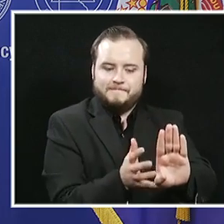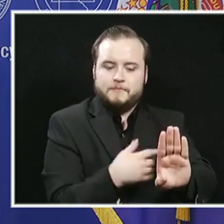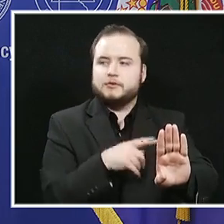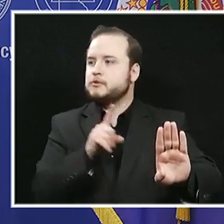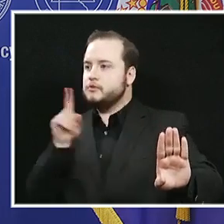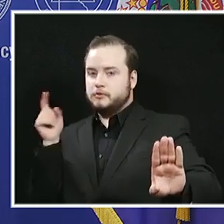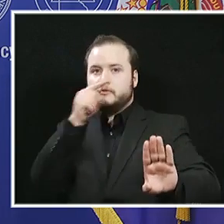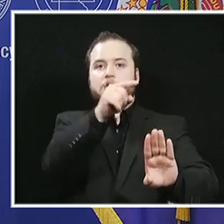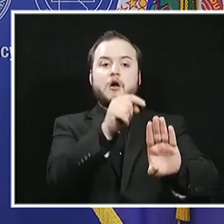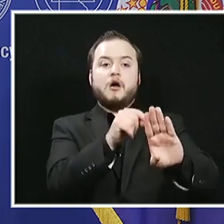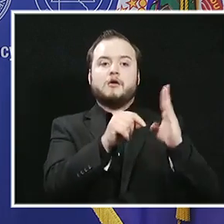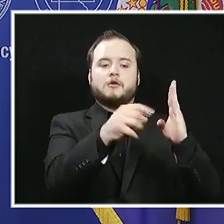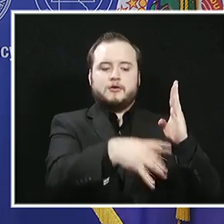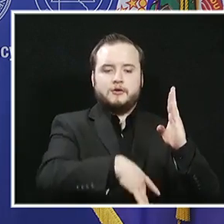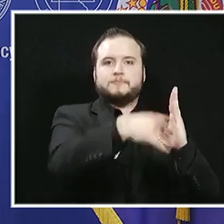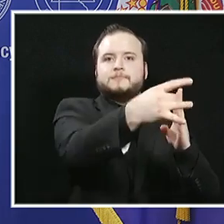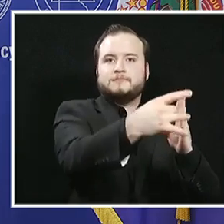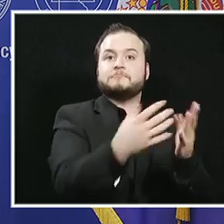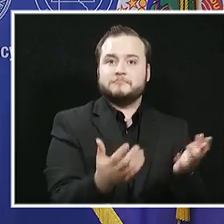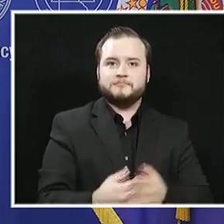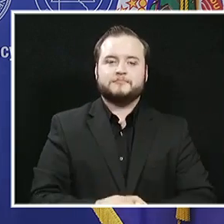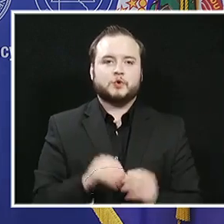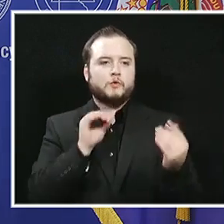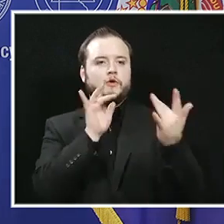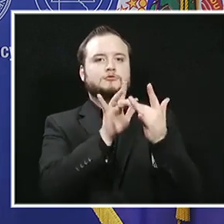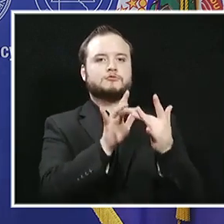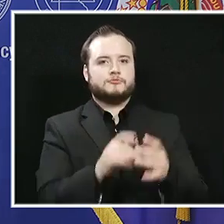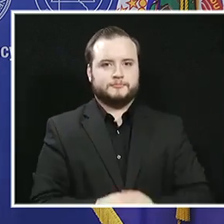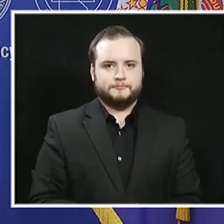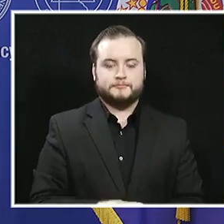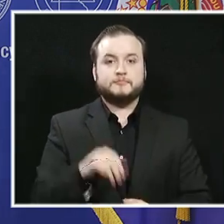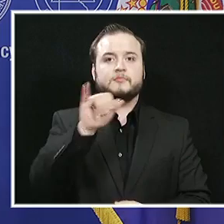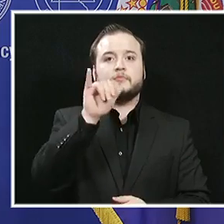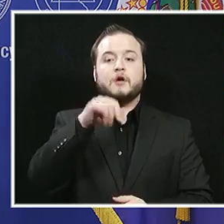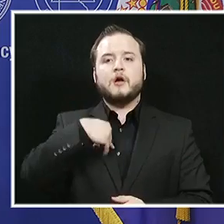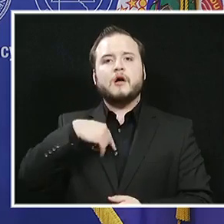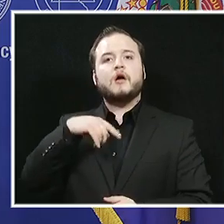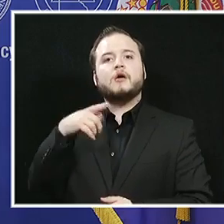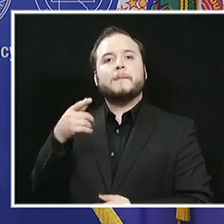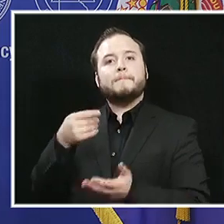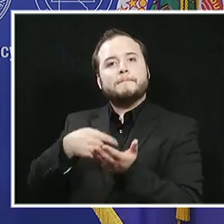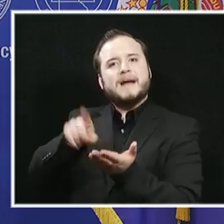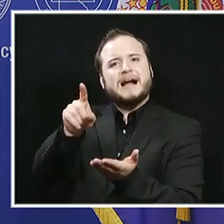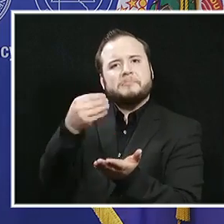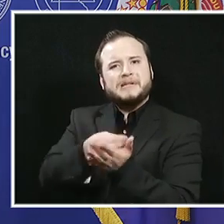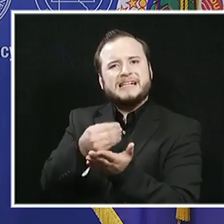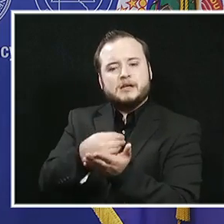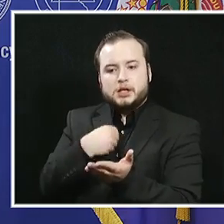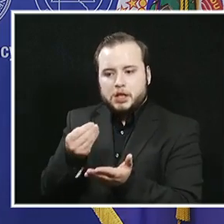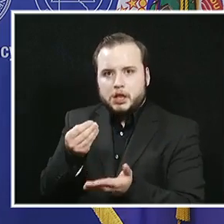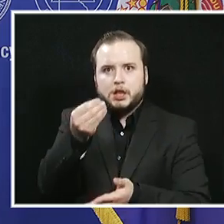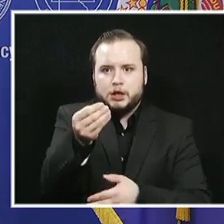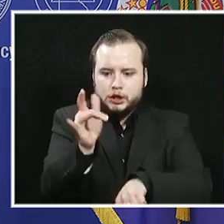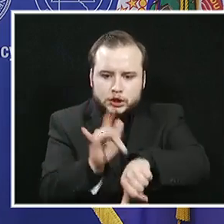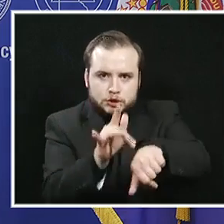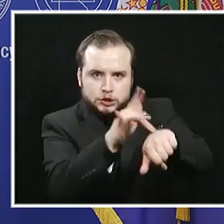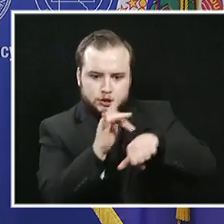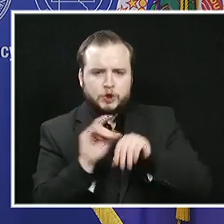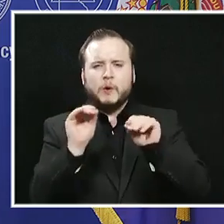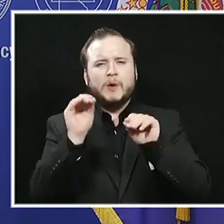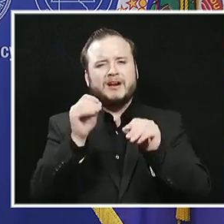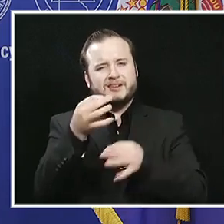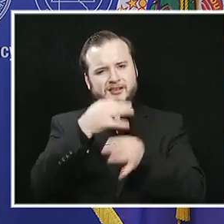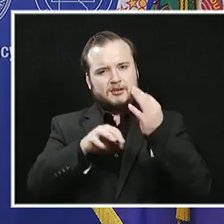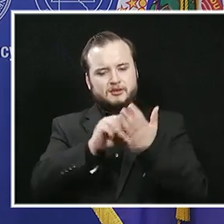tells me 9 out of 10 businesses are using now anyway, is really important here too, so that there's not an exchange of cash. Hopefully that is available in